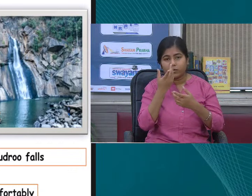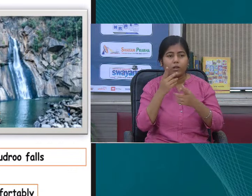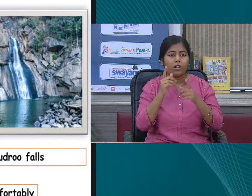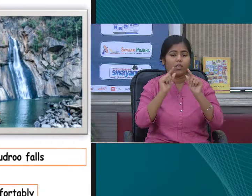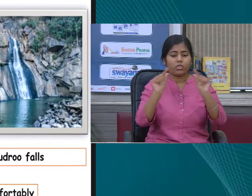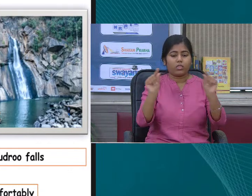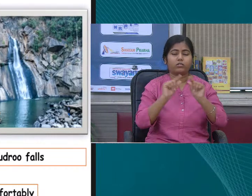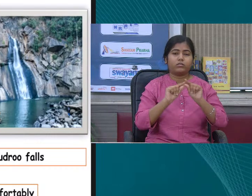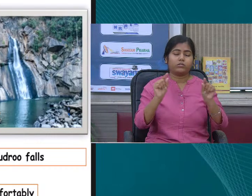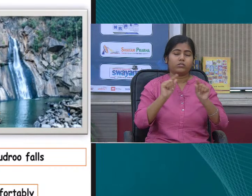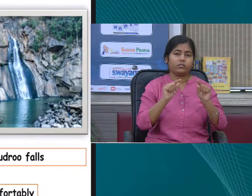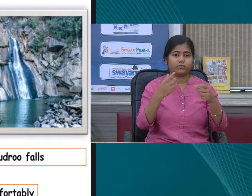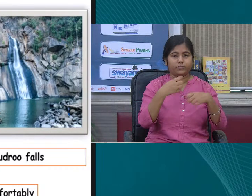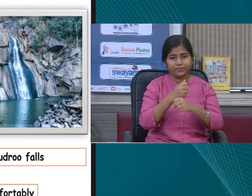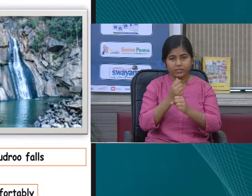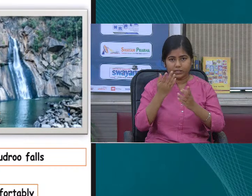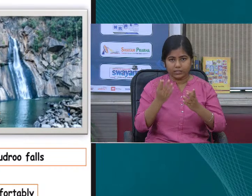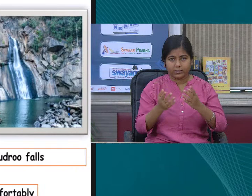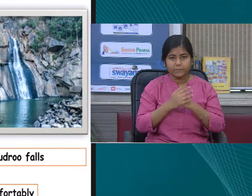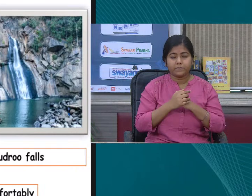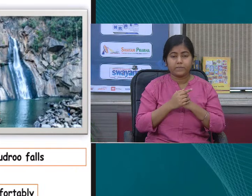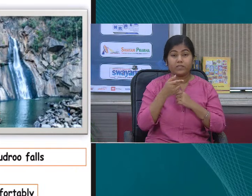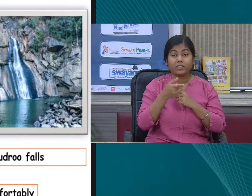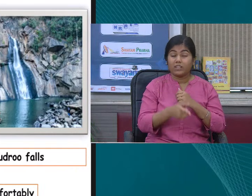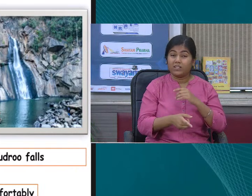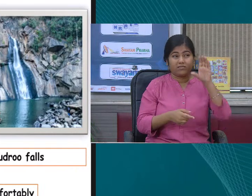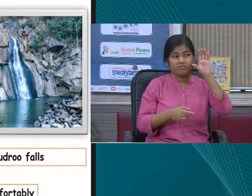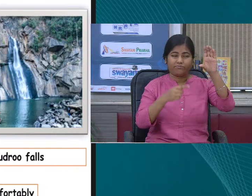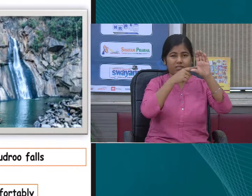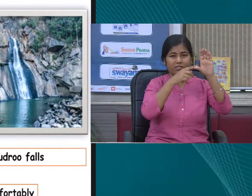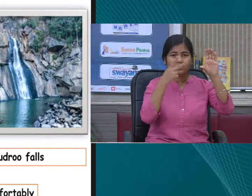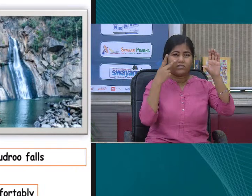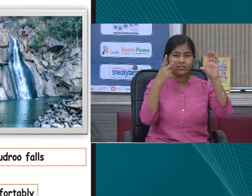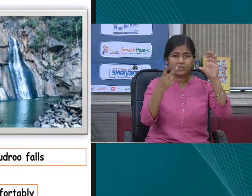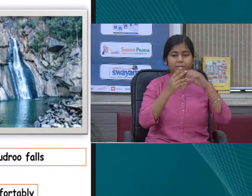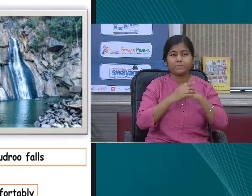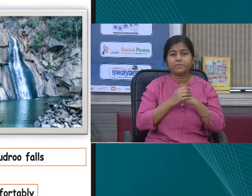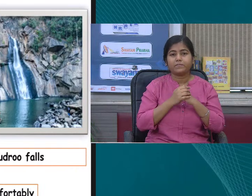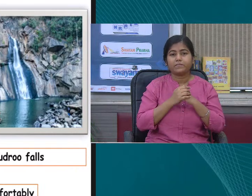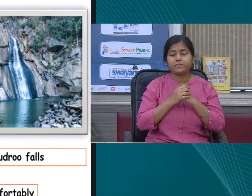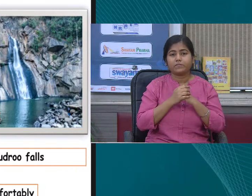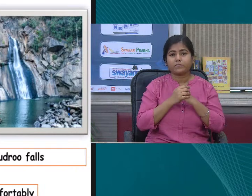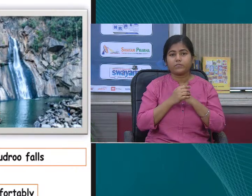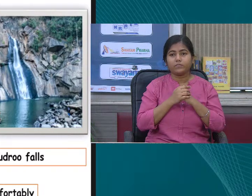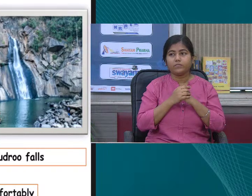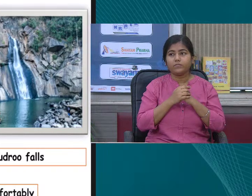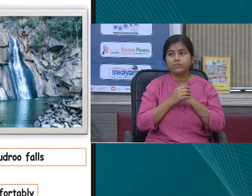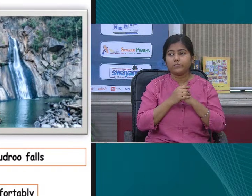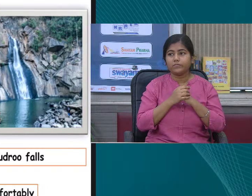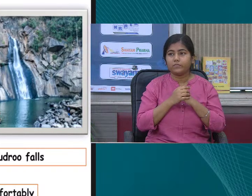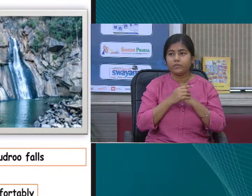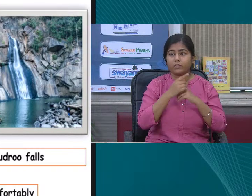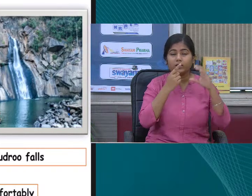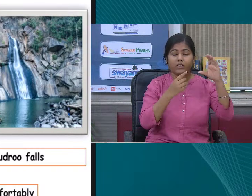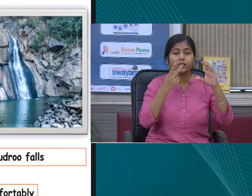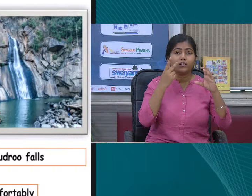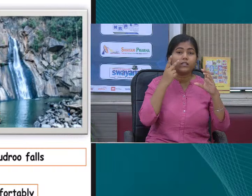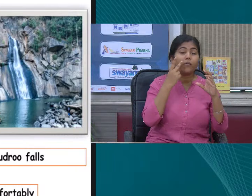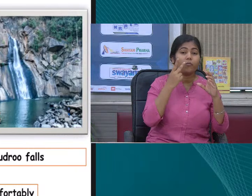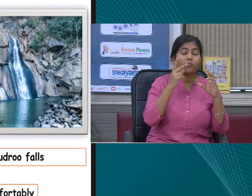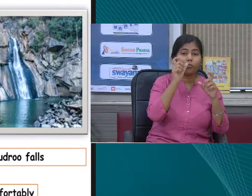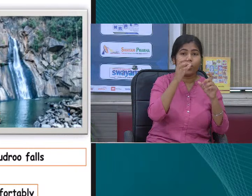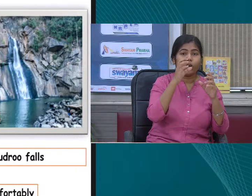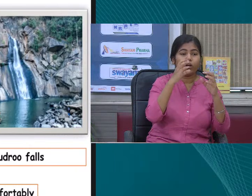for example, in this particular text, you can see that there is a word called good